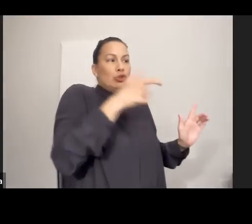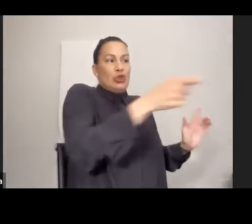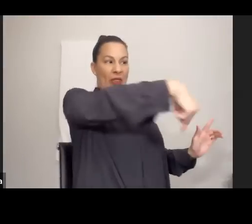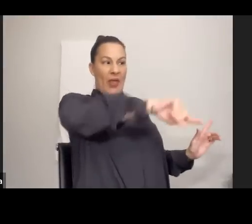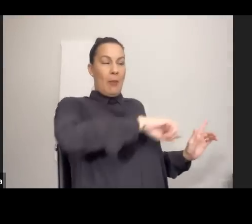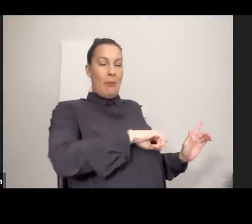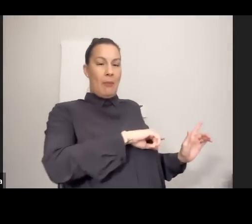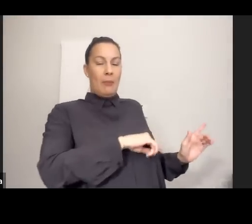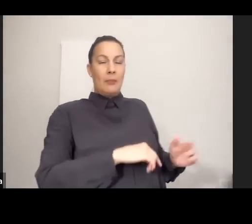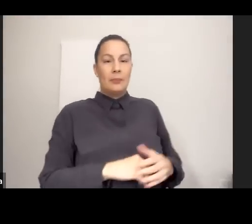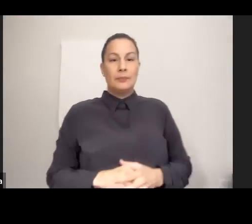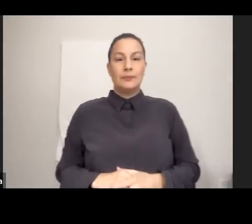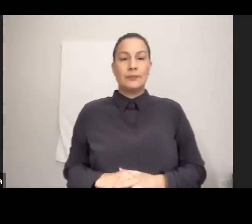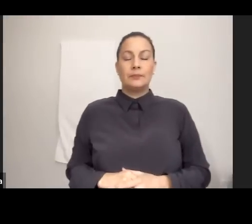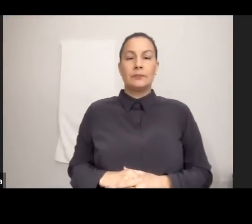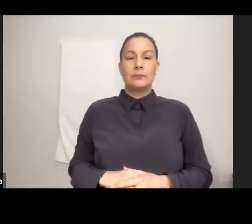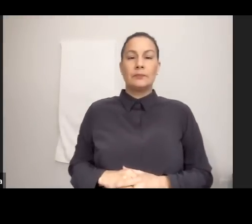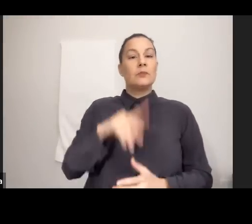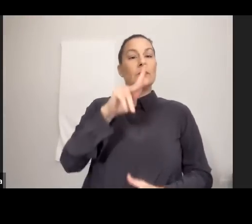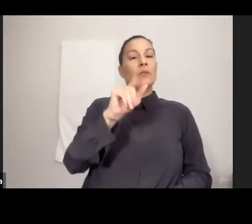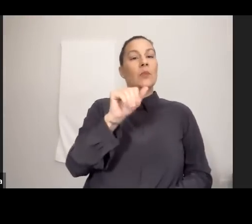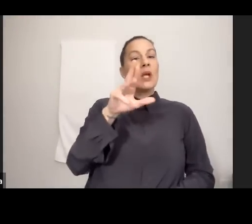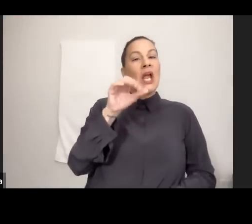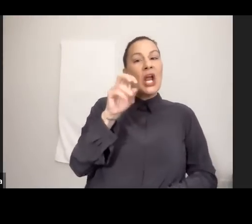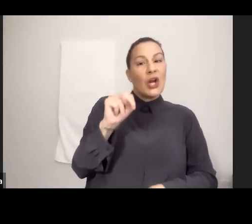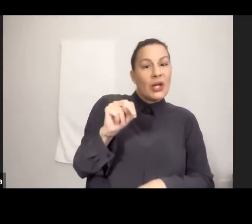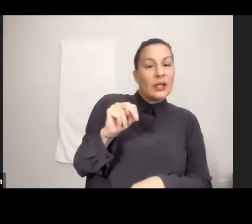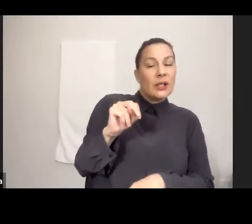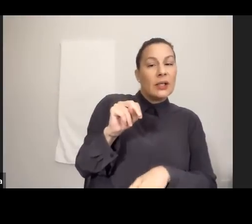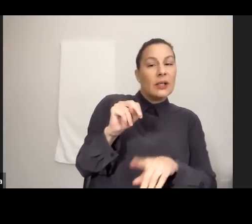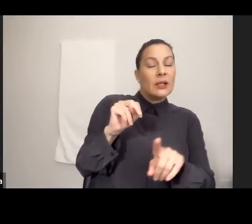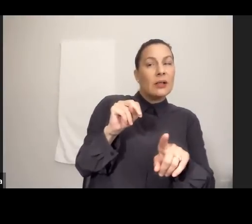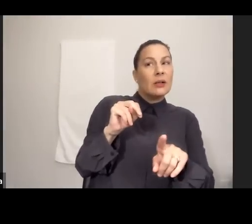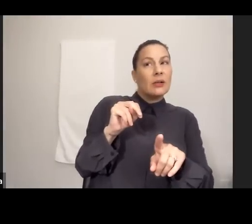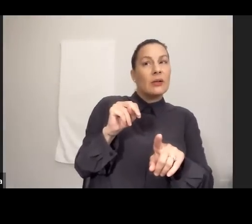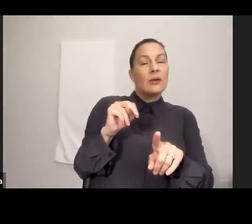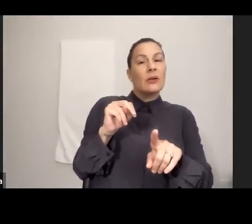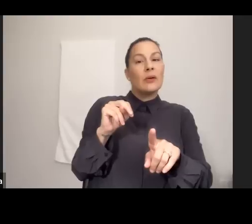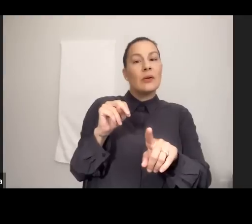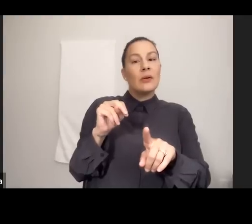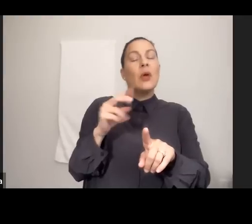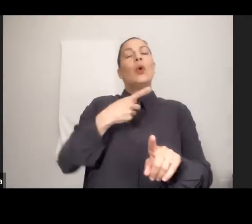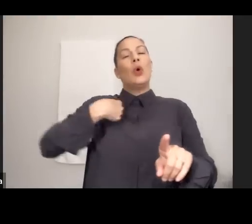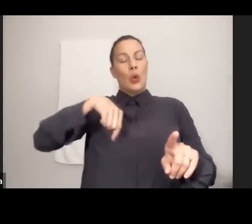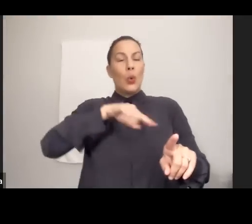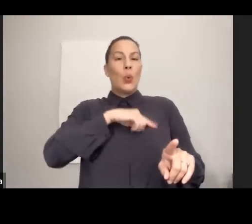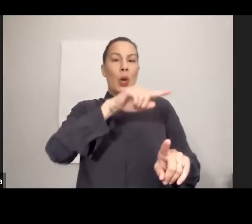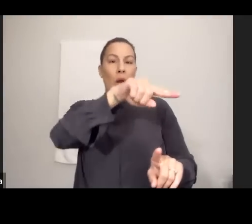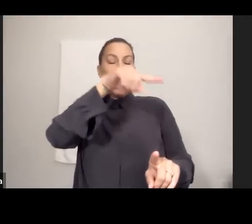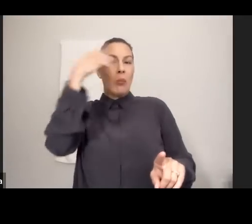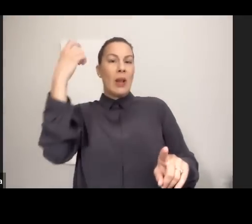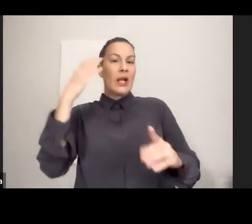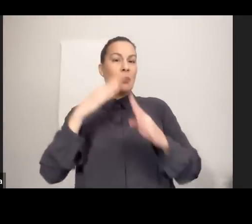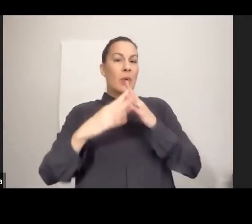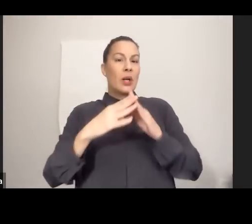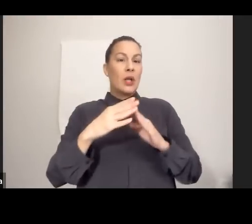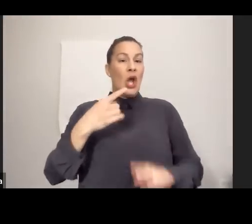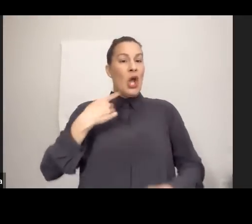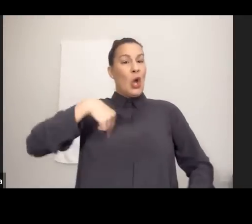them. Karen. But nothing. We as a Black community, we judge each